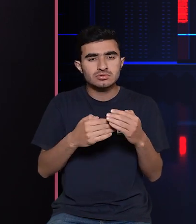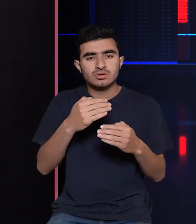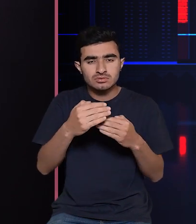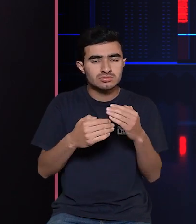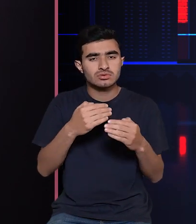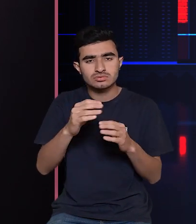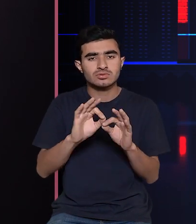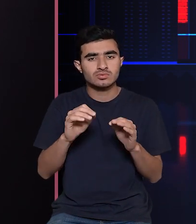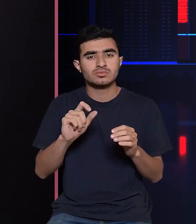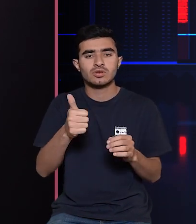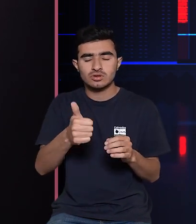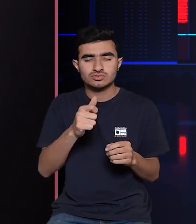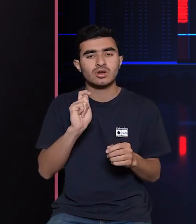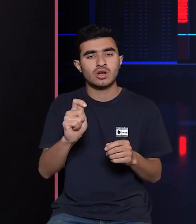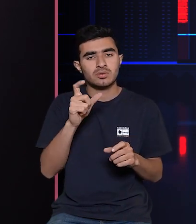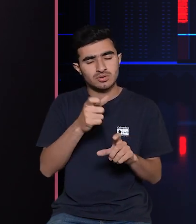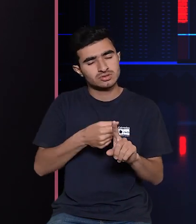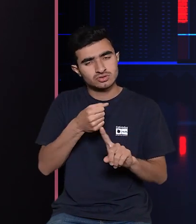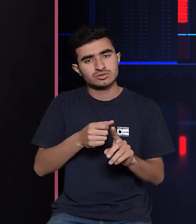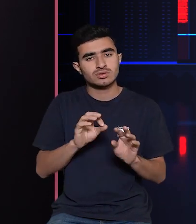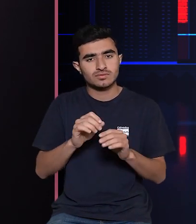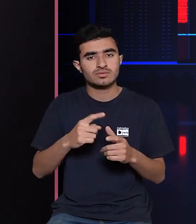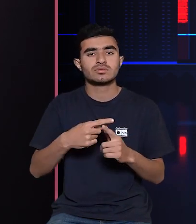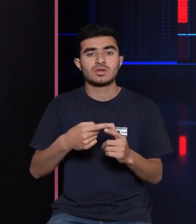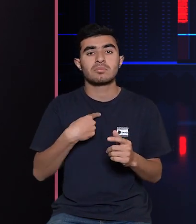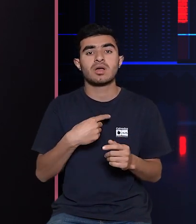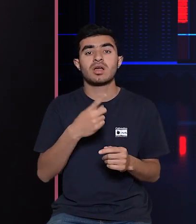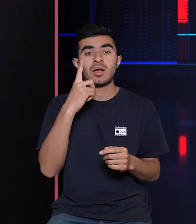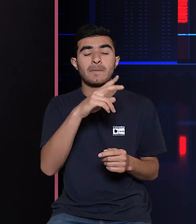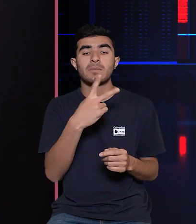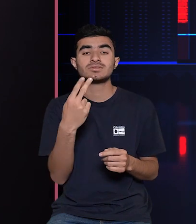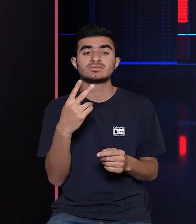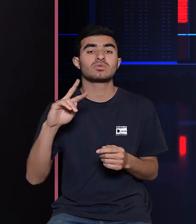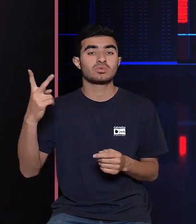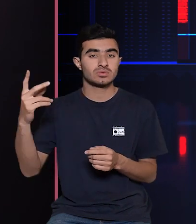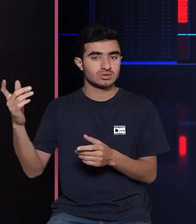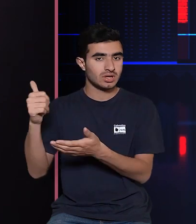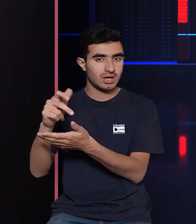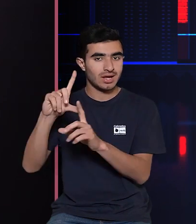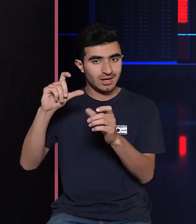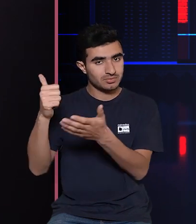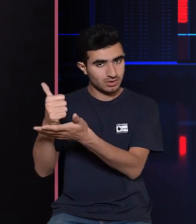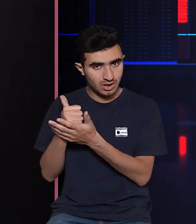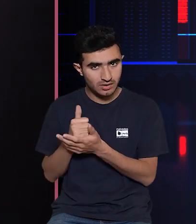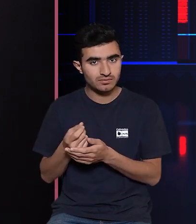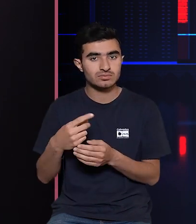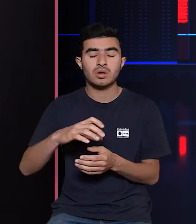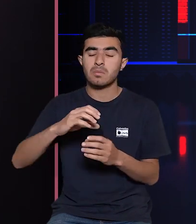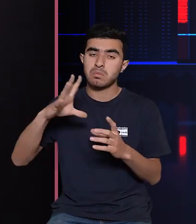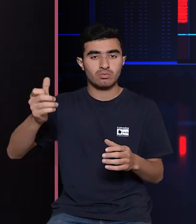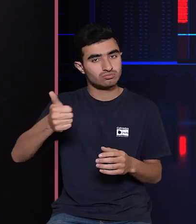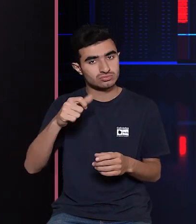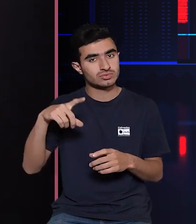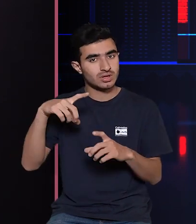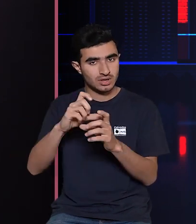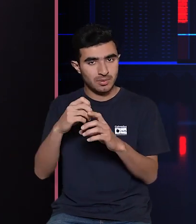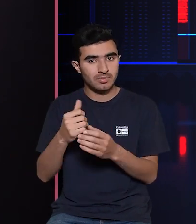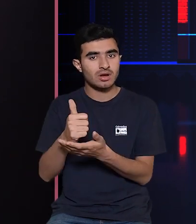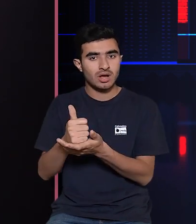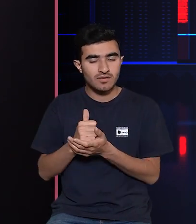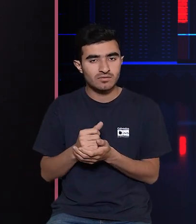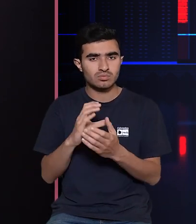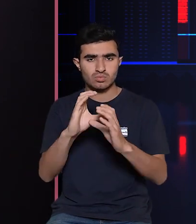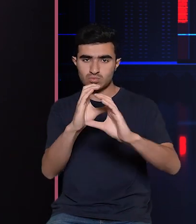started to develop and do more work. And my cousin gave me a camera, which was the Canon 70D, and it